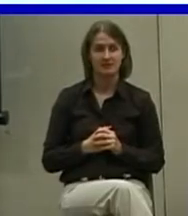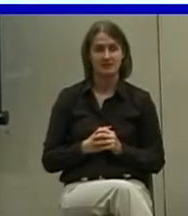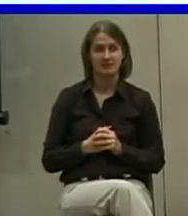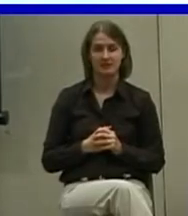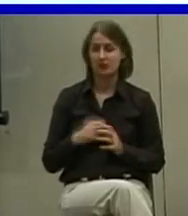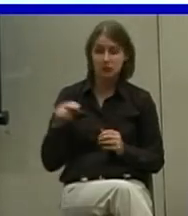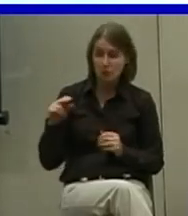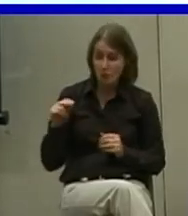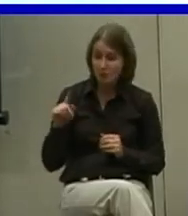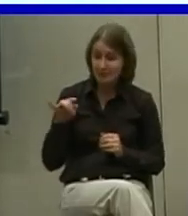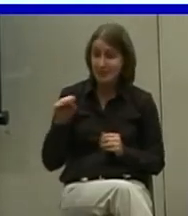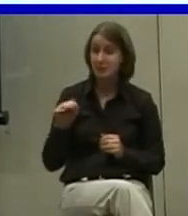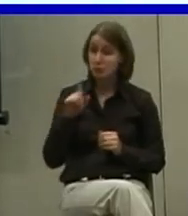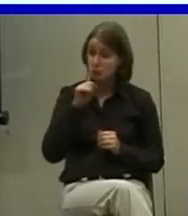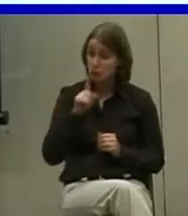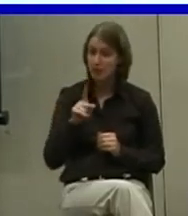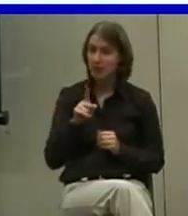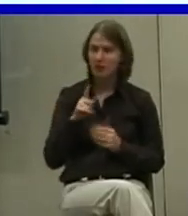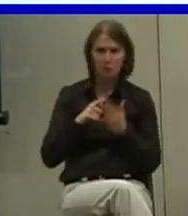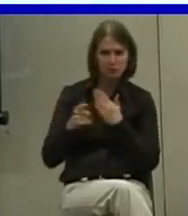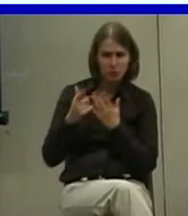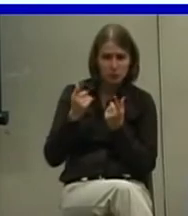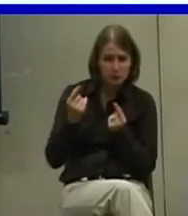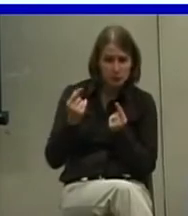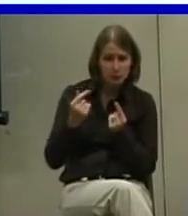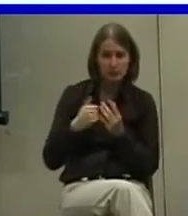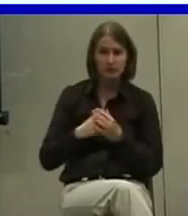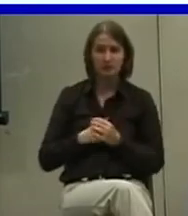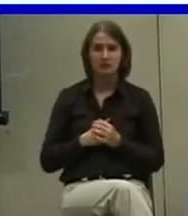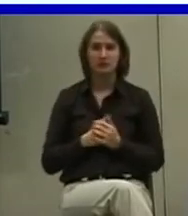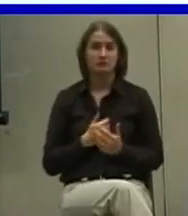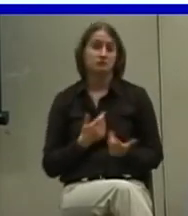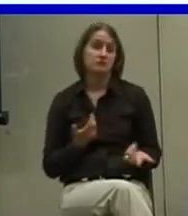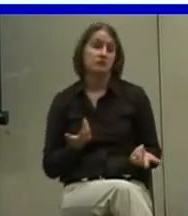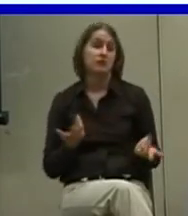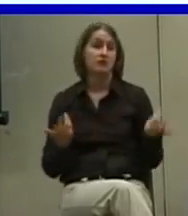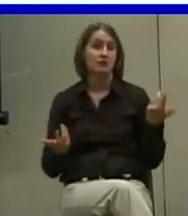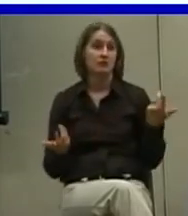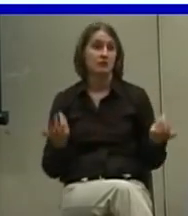No, Tim, really, what are you going to do?